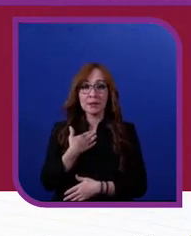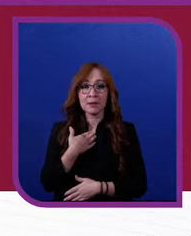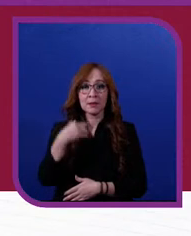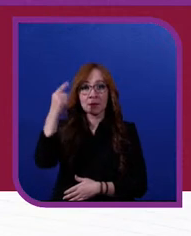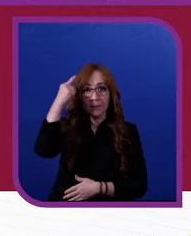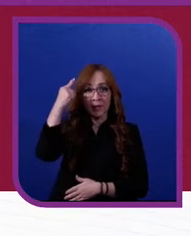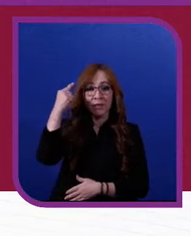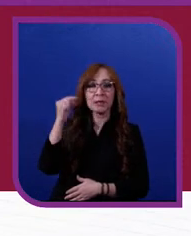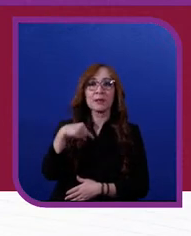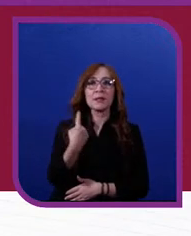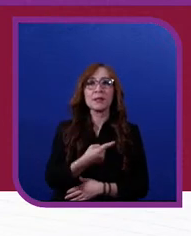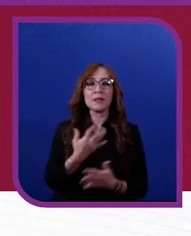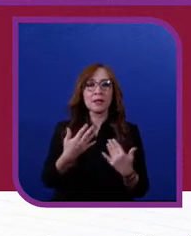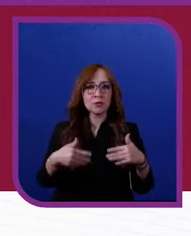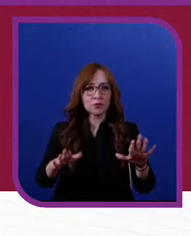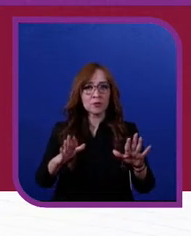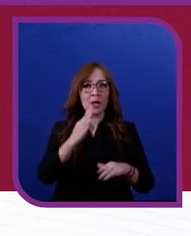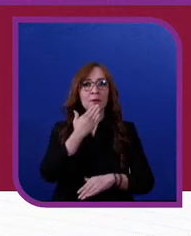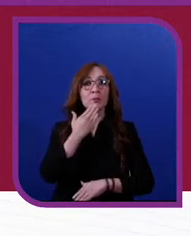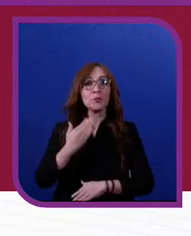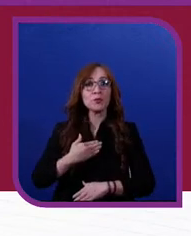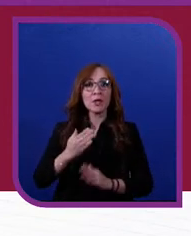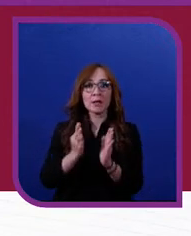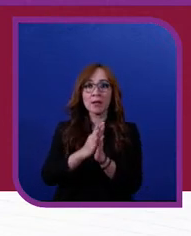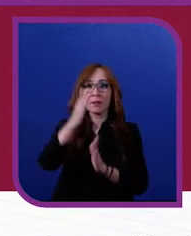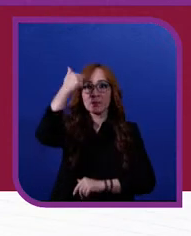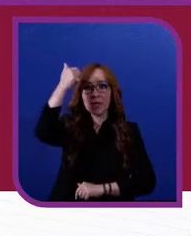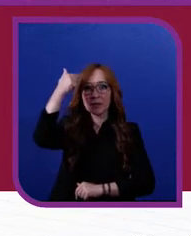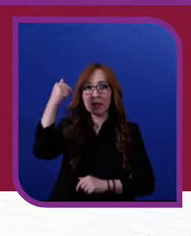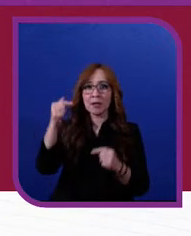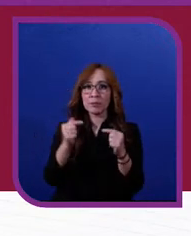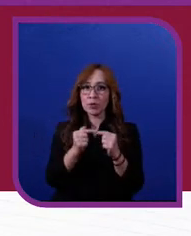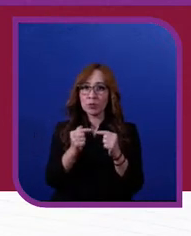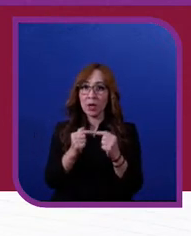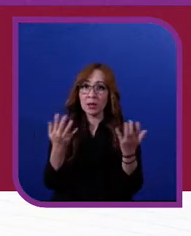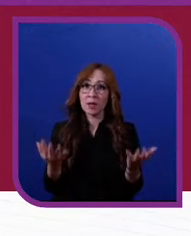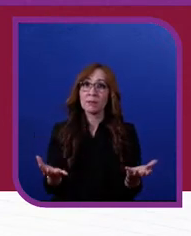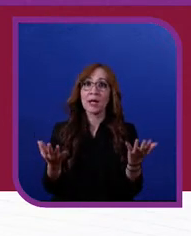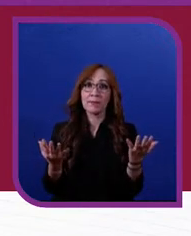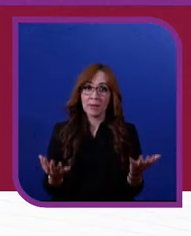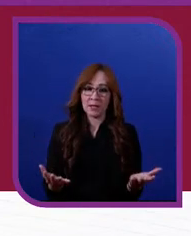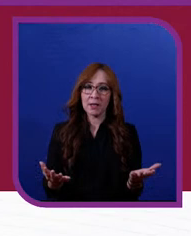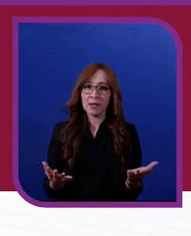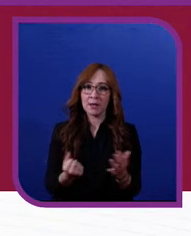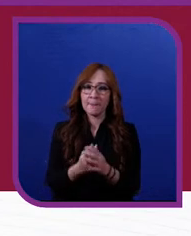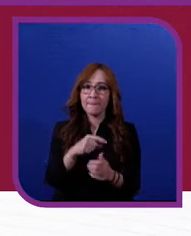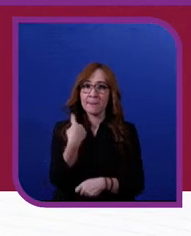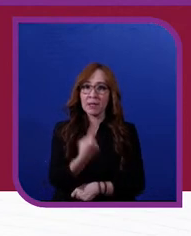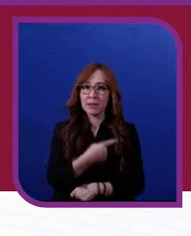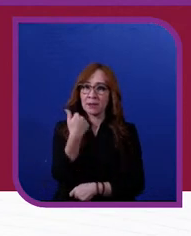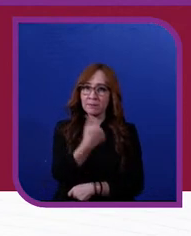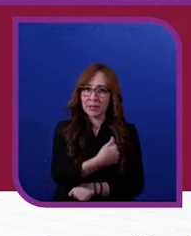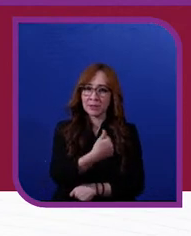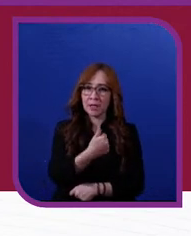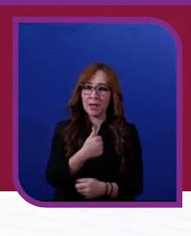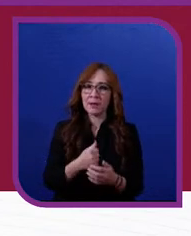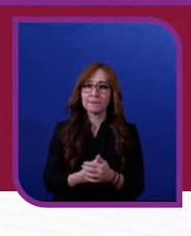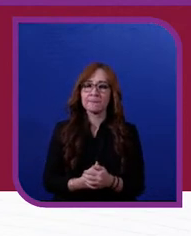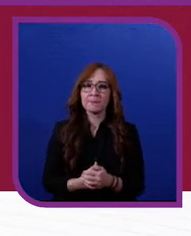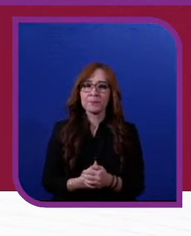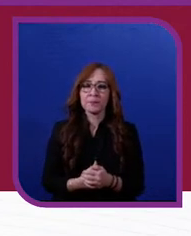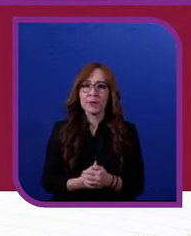learn about how weekend isu more and more a green